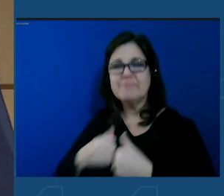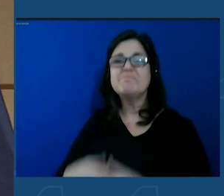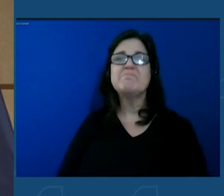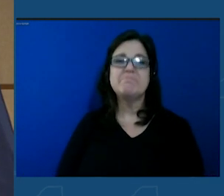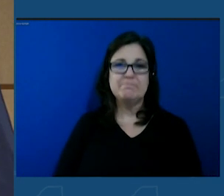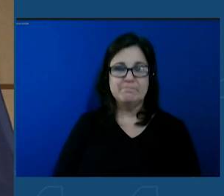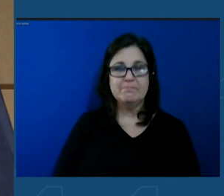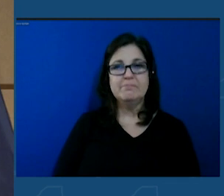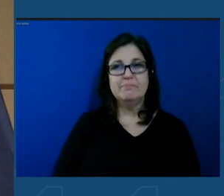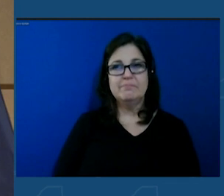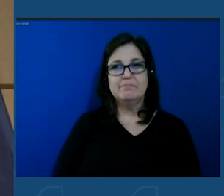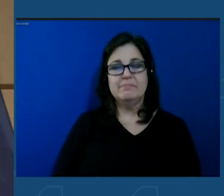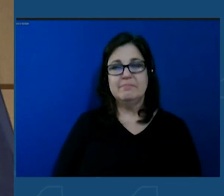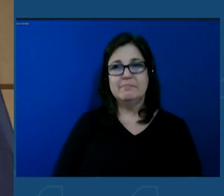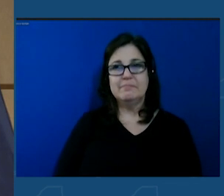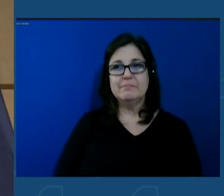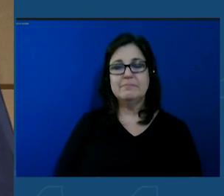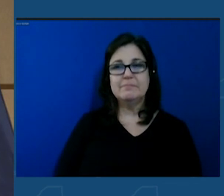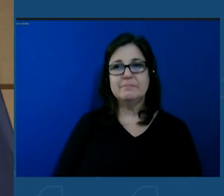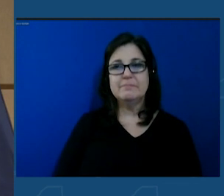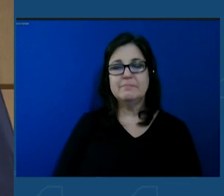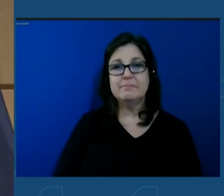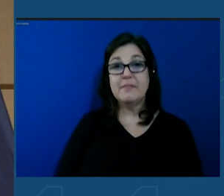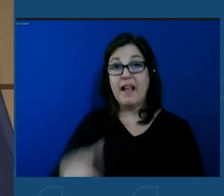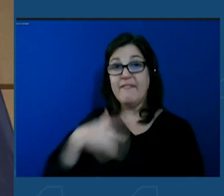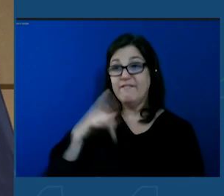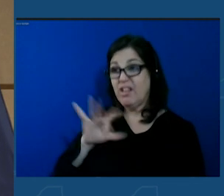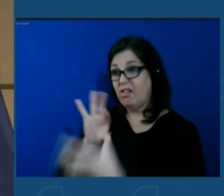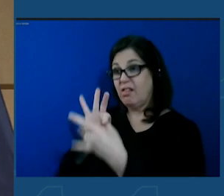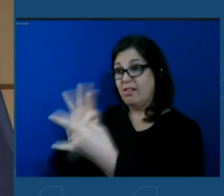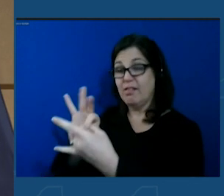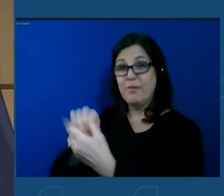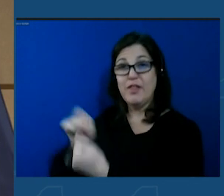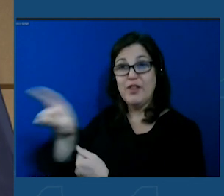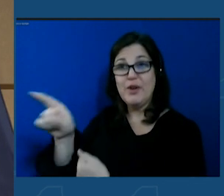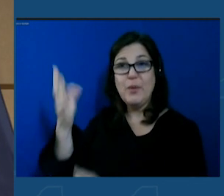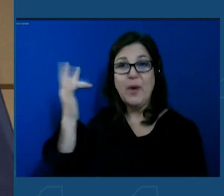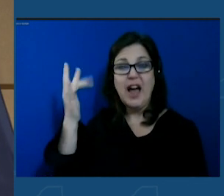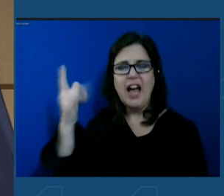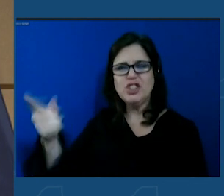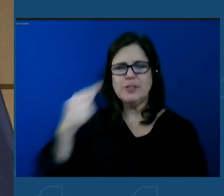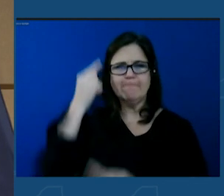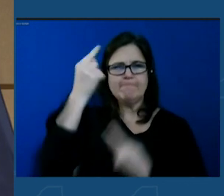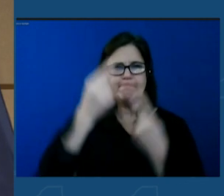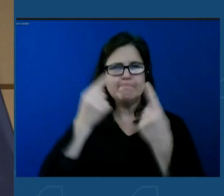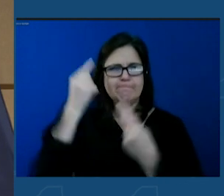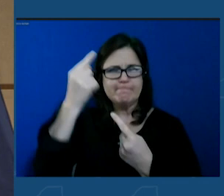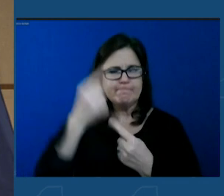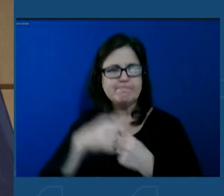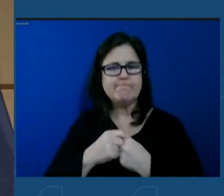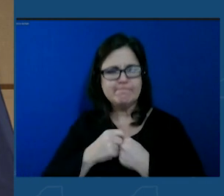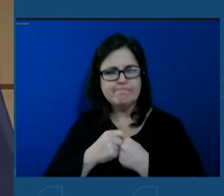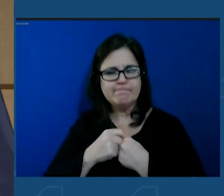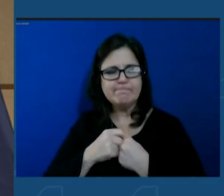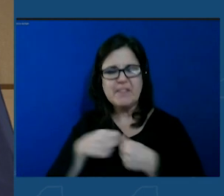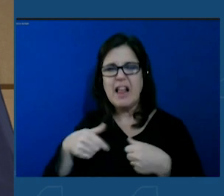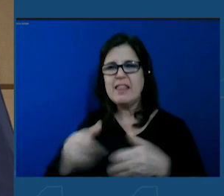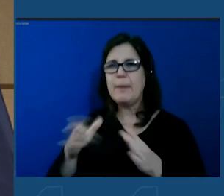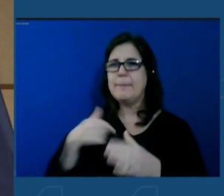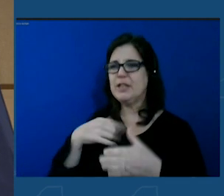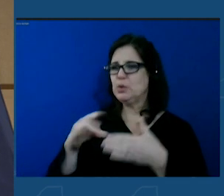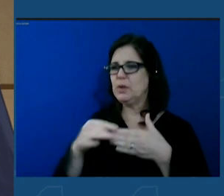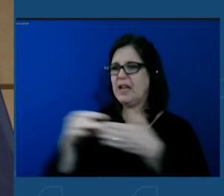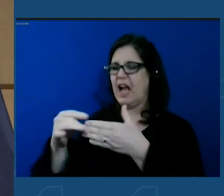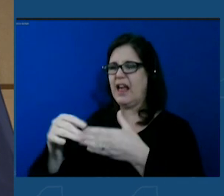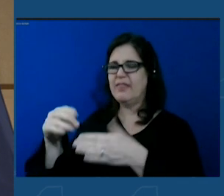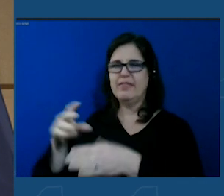I feel connected to Ms. Vega because she's very mindful and she lets me guide the conversation. When I'm talking,